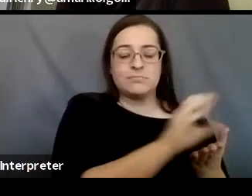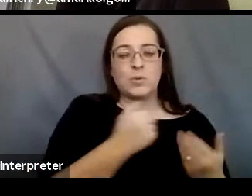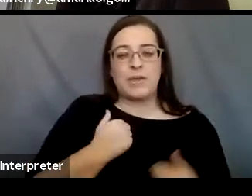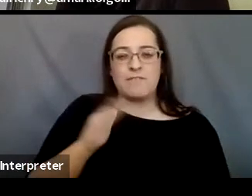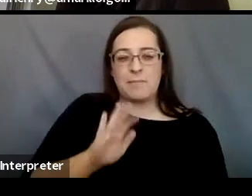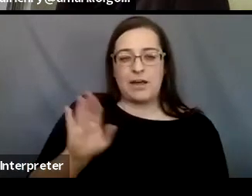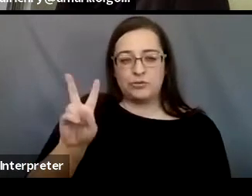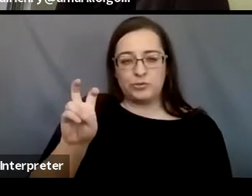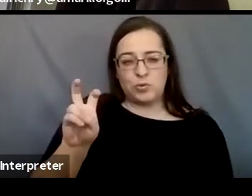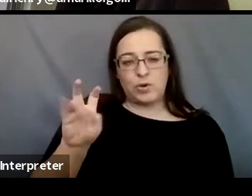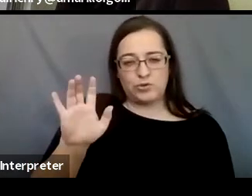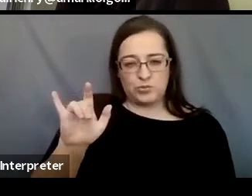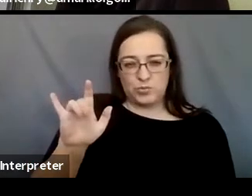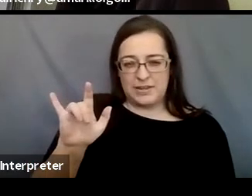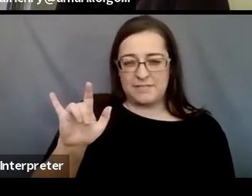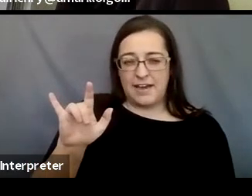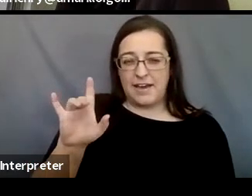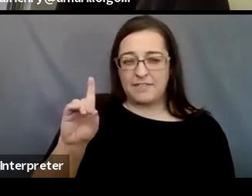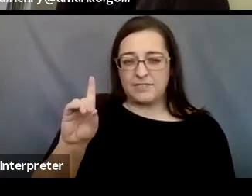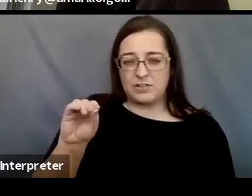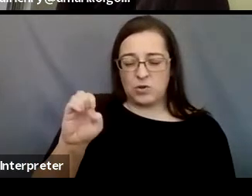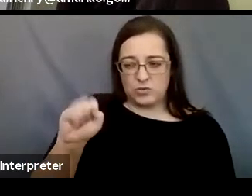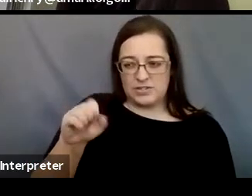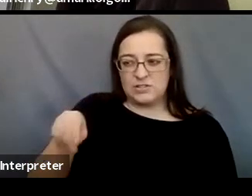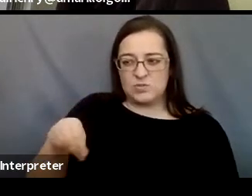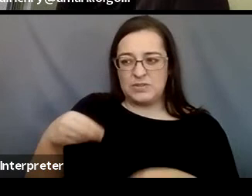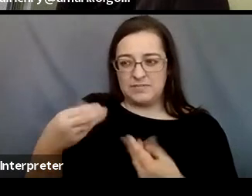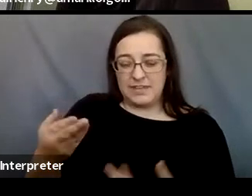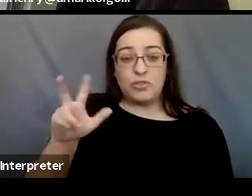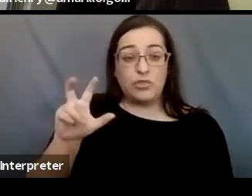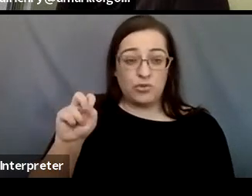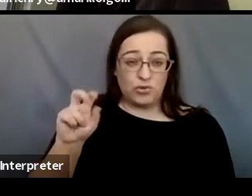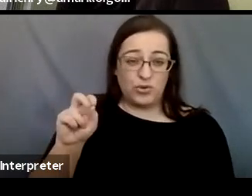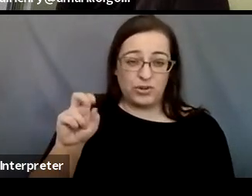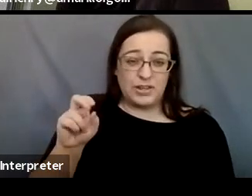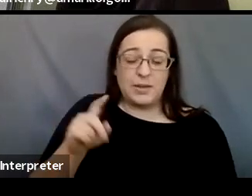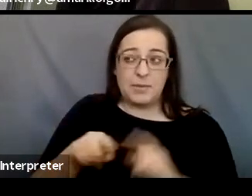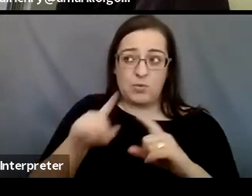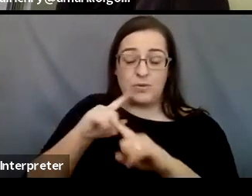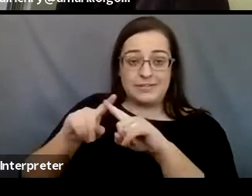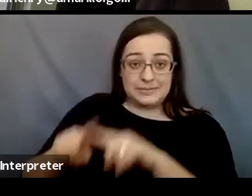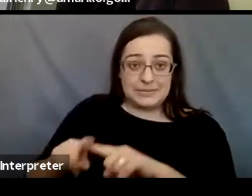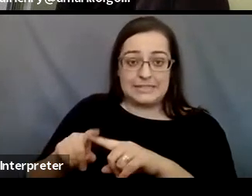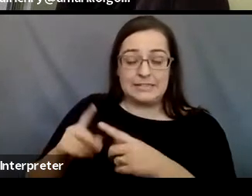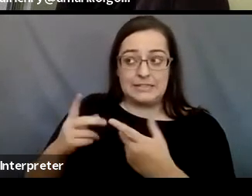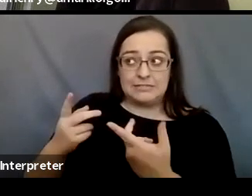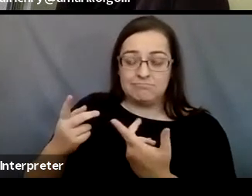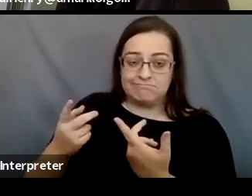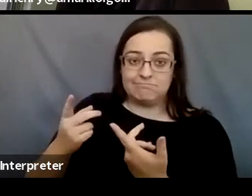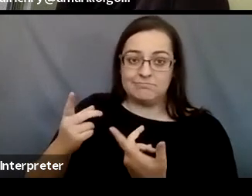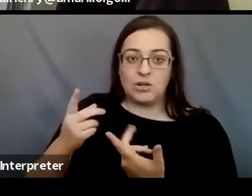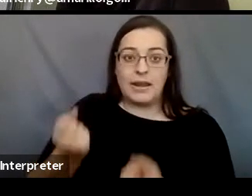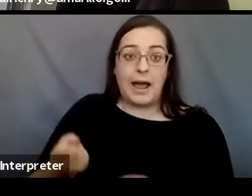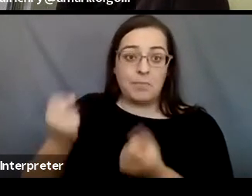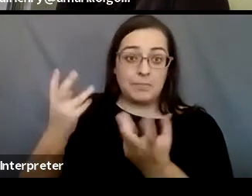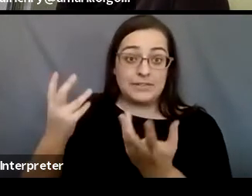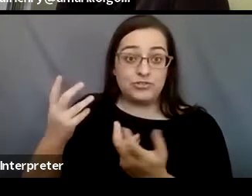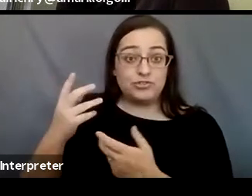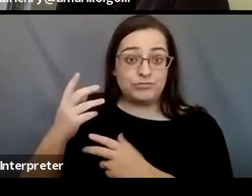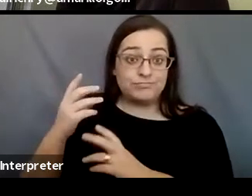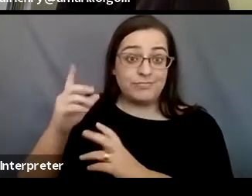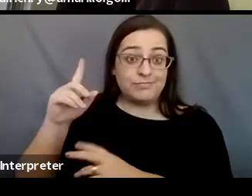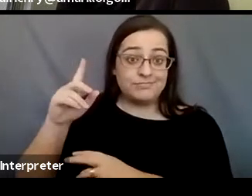about 225 more doses. We've given 30 doses, but we're really dependent upon the allocation coming from the